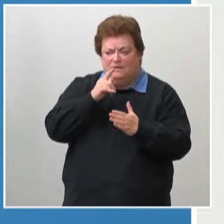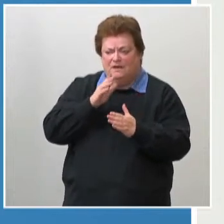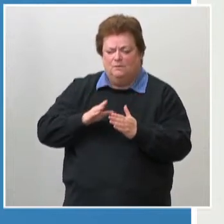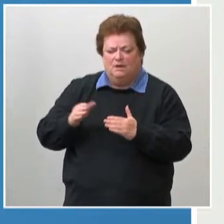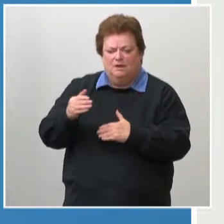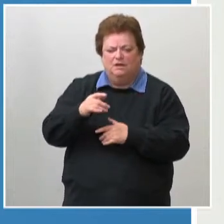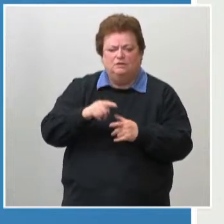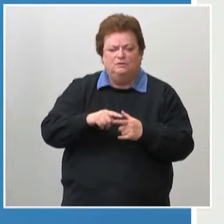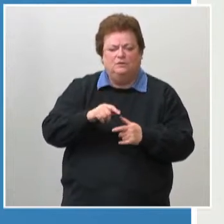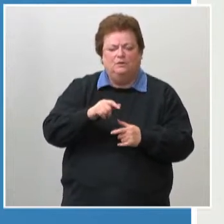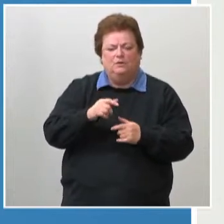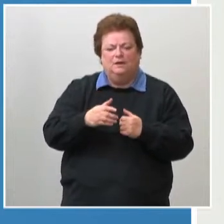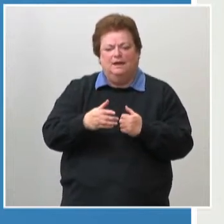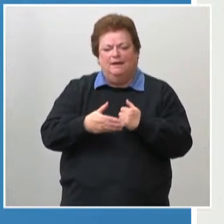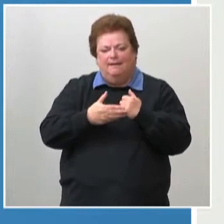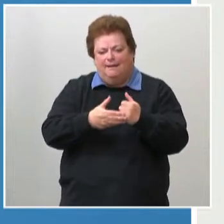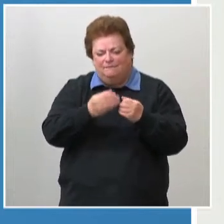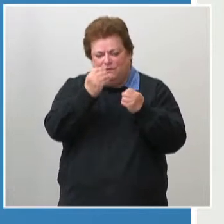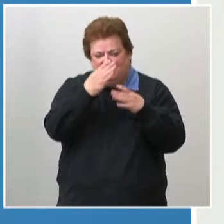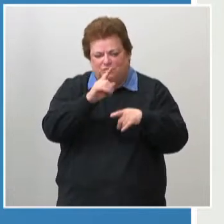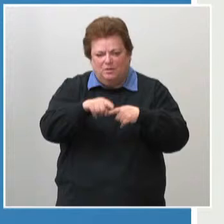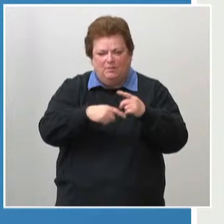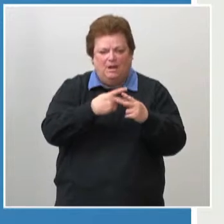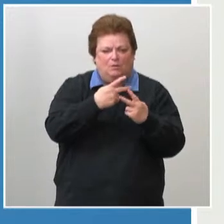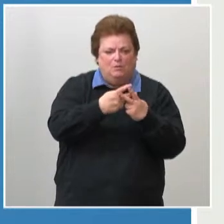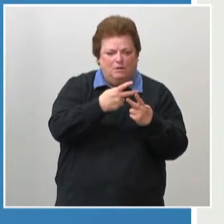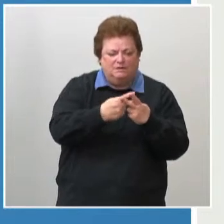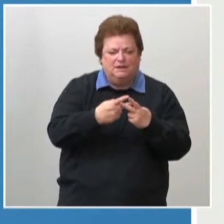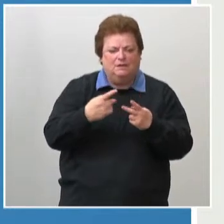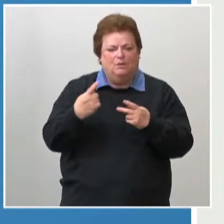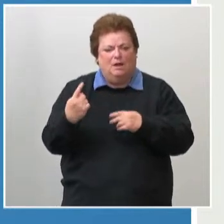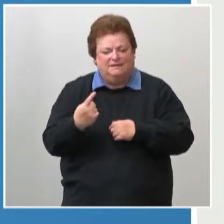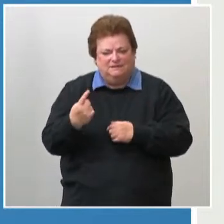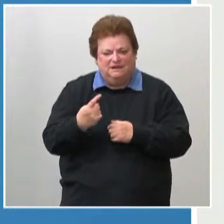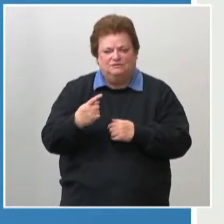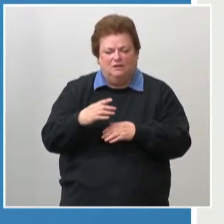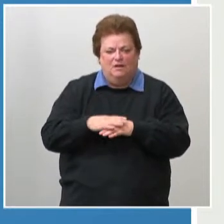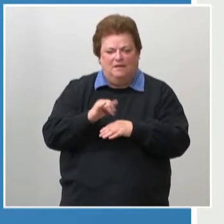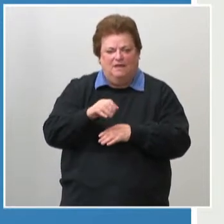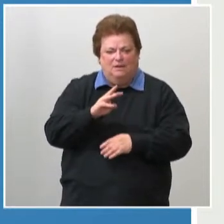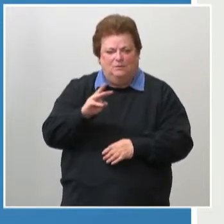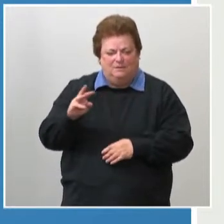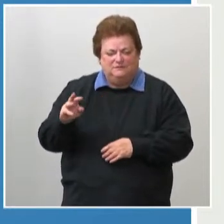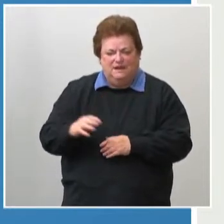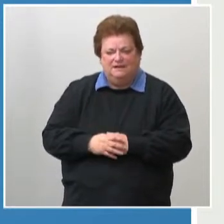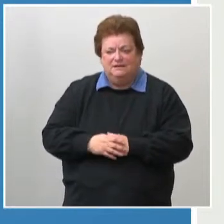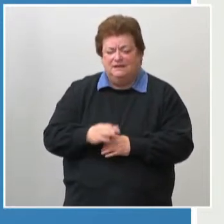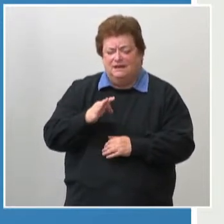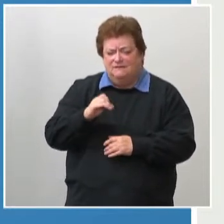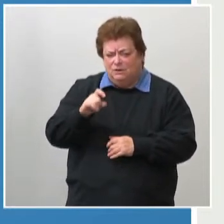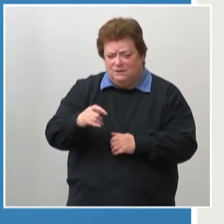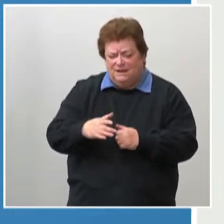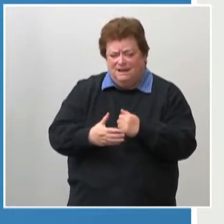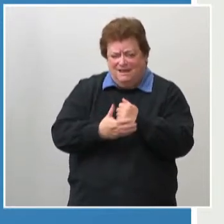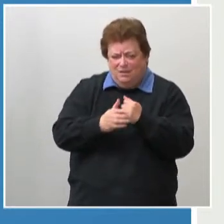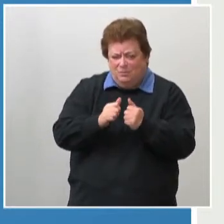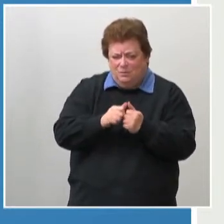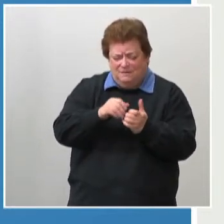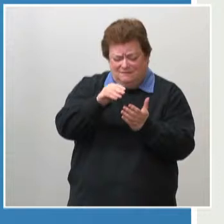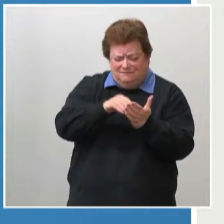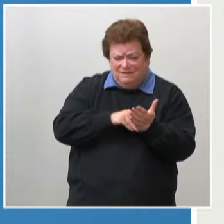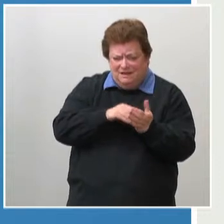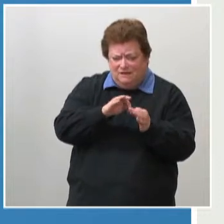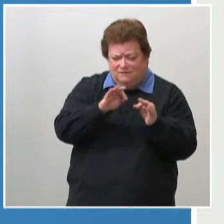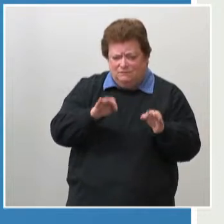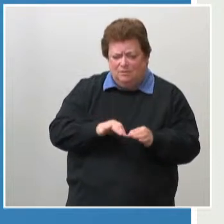helpful quarantine and isolation resources on the COVID-19 website. If you require assistance in completing the form,